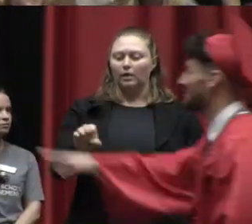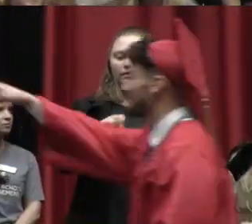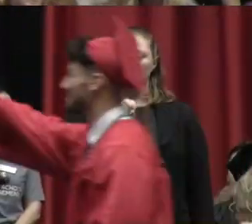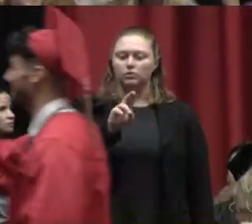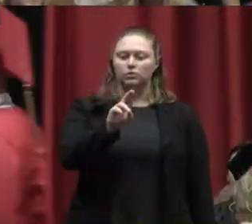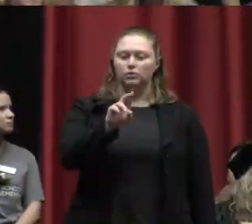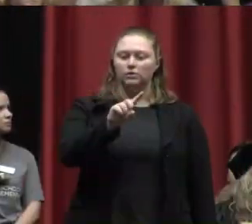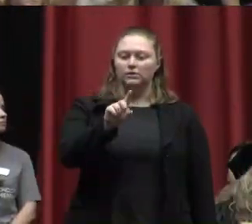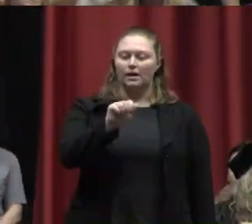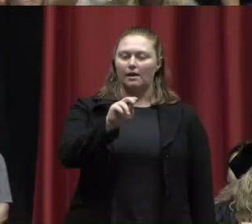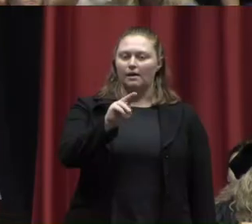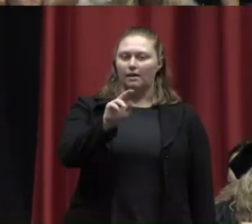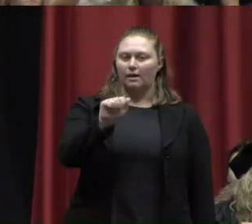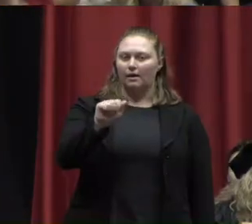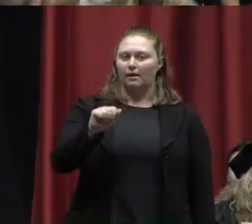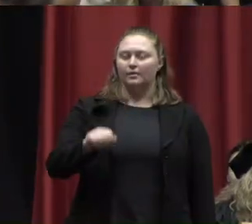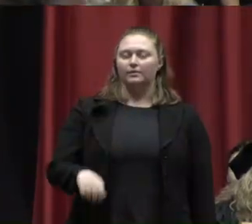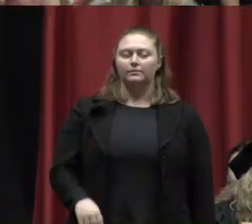Sebastian Alcaraz.